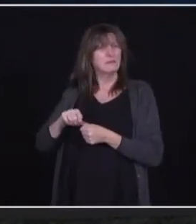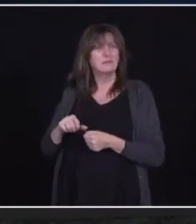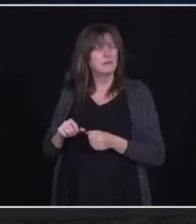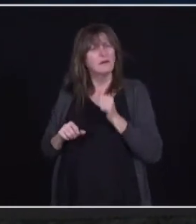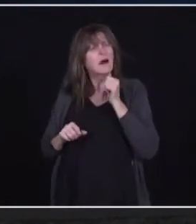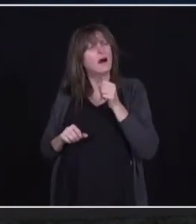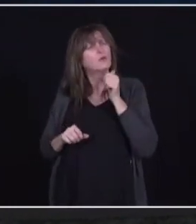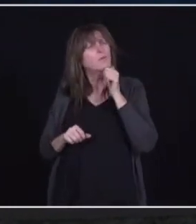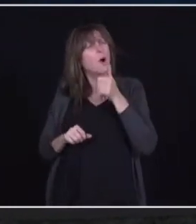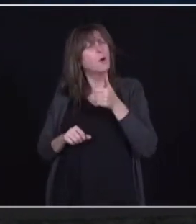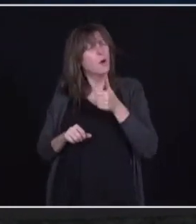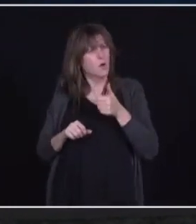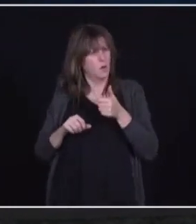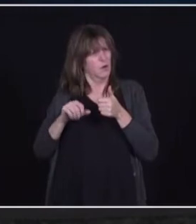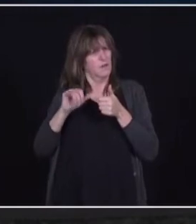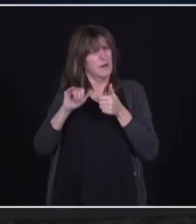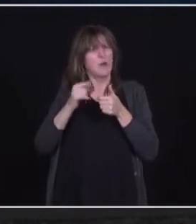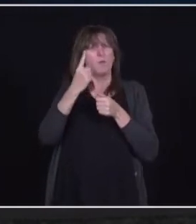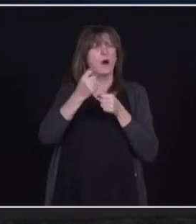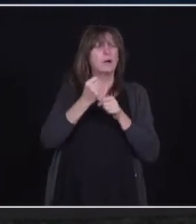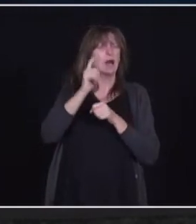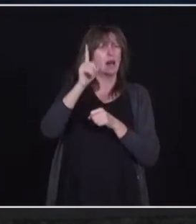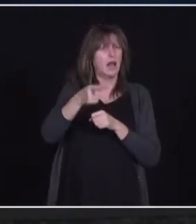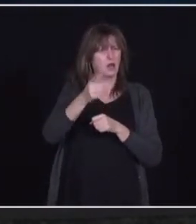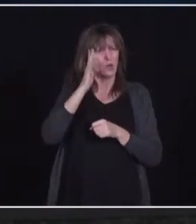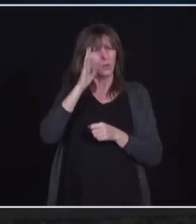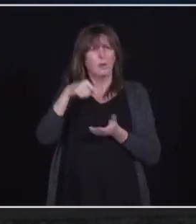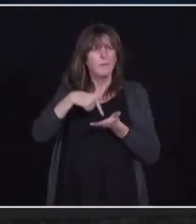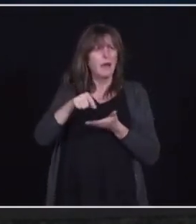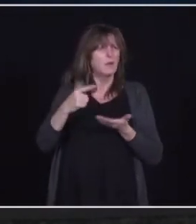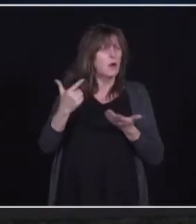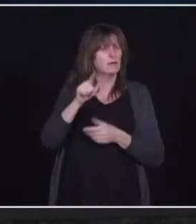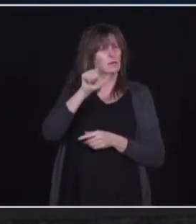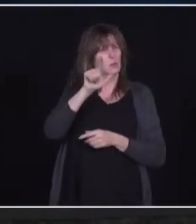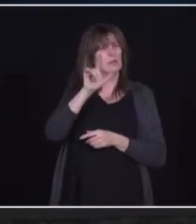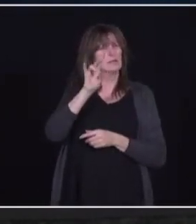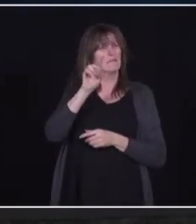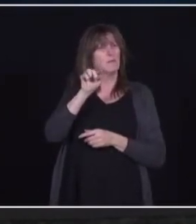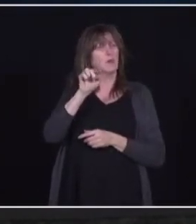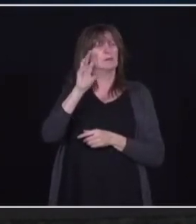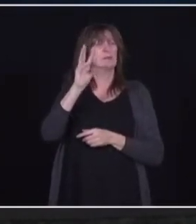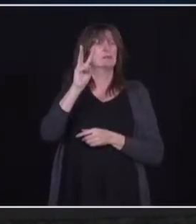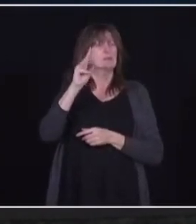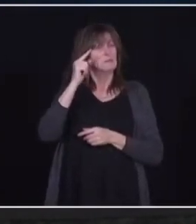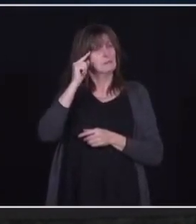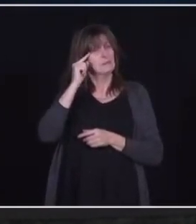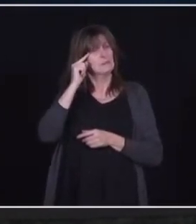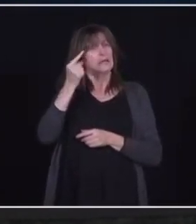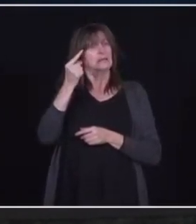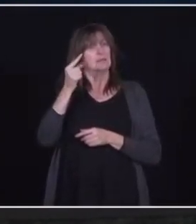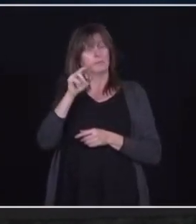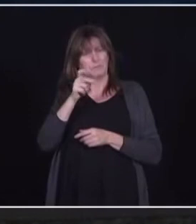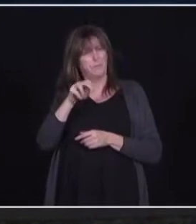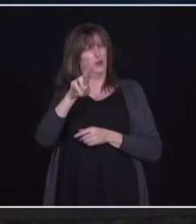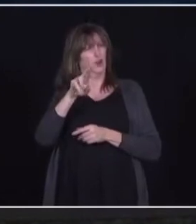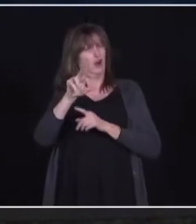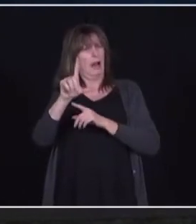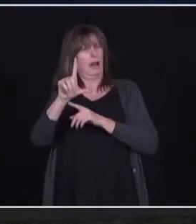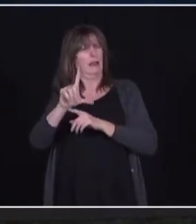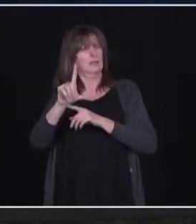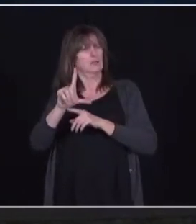You will be paying over 27.6 cents a liter. So the average price, what is it, $1.02? It fluctuates. We saw it a